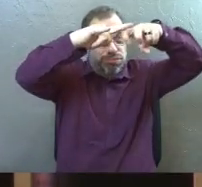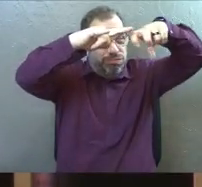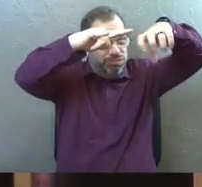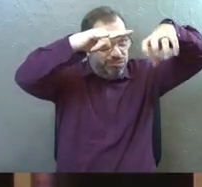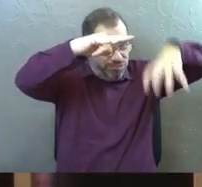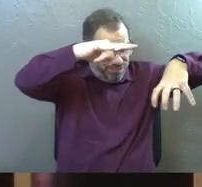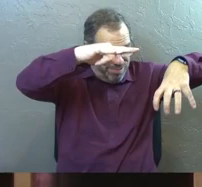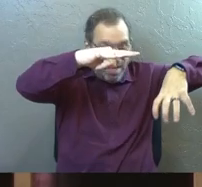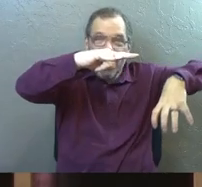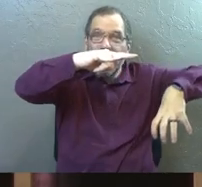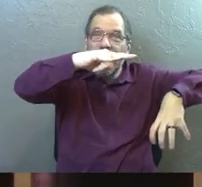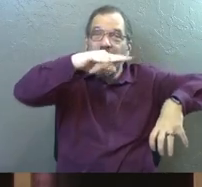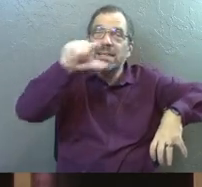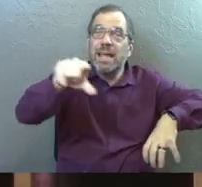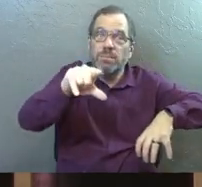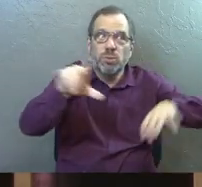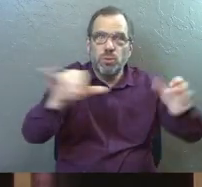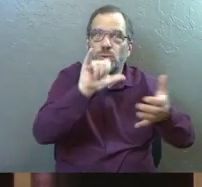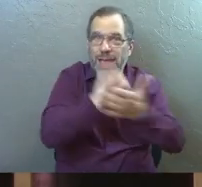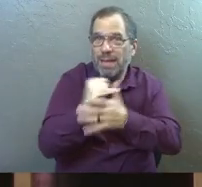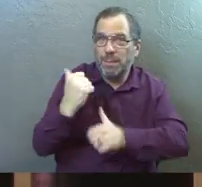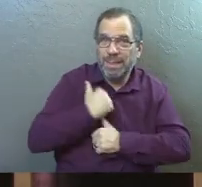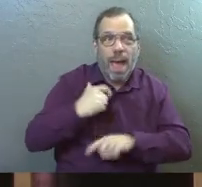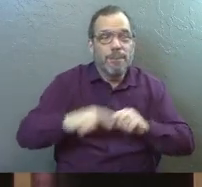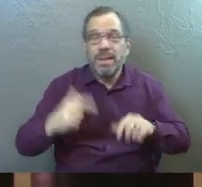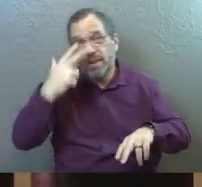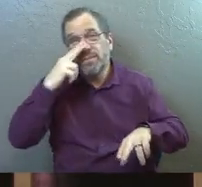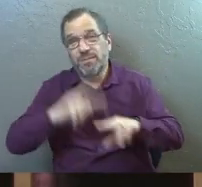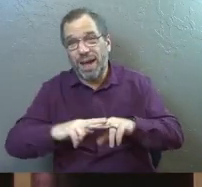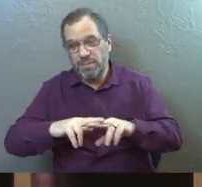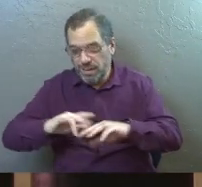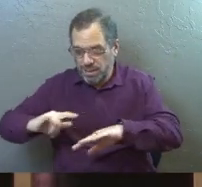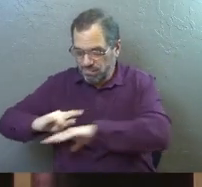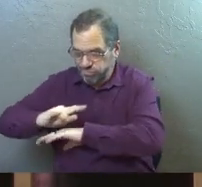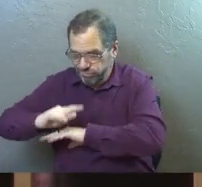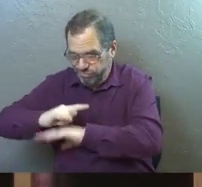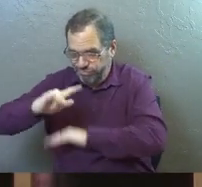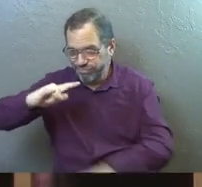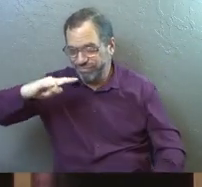Some of you guys do that in order to serve your country. I just did it for fun.